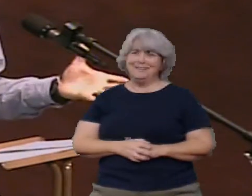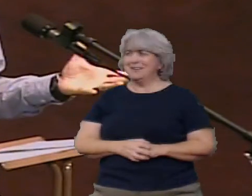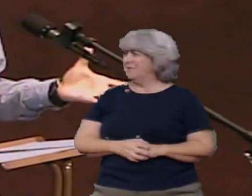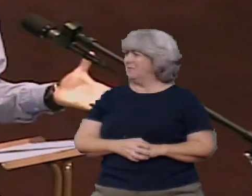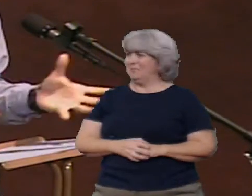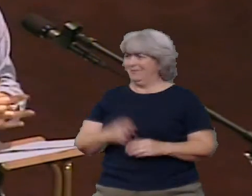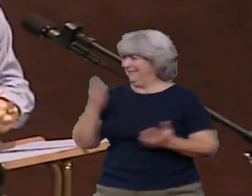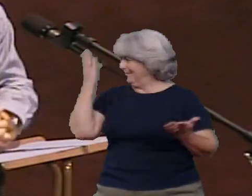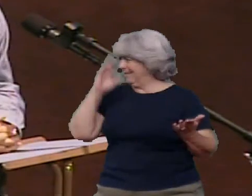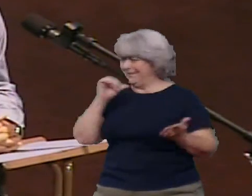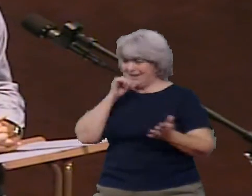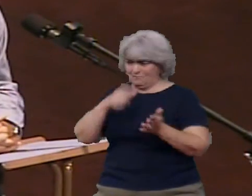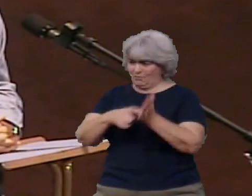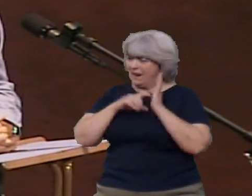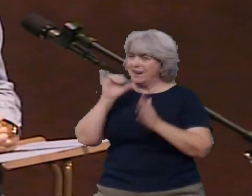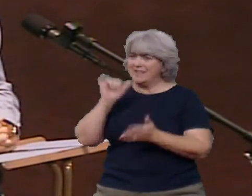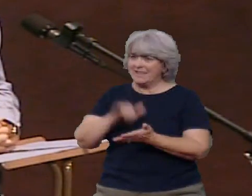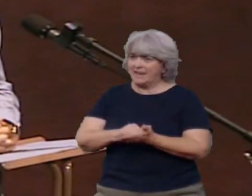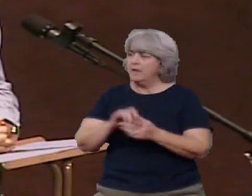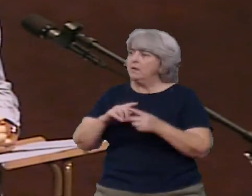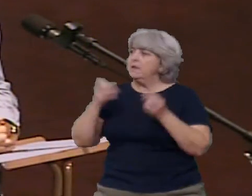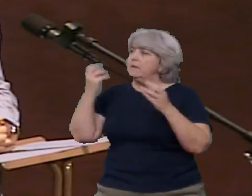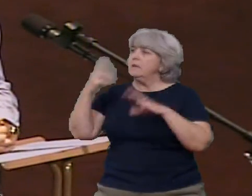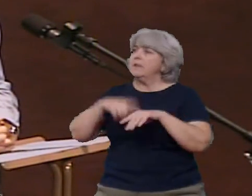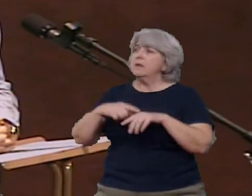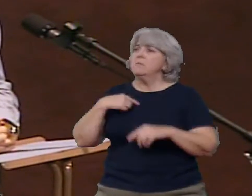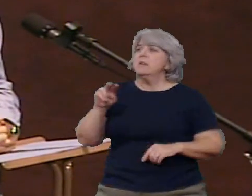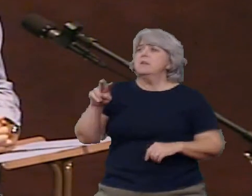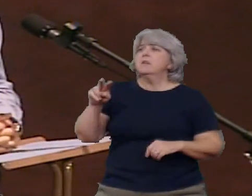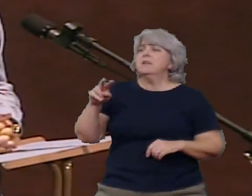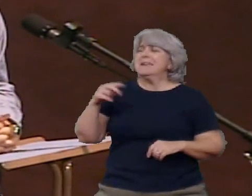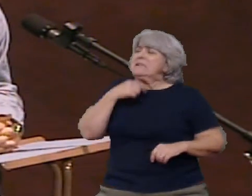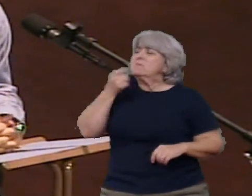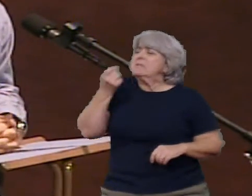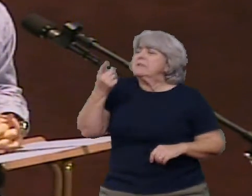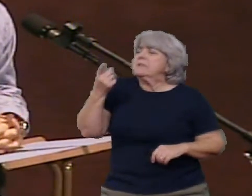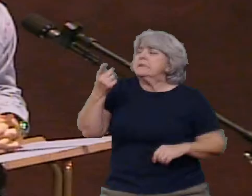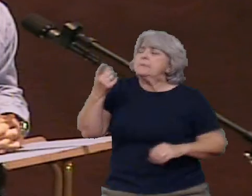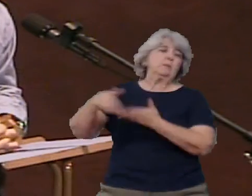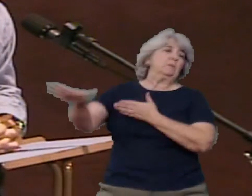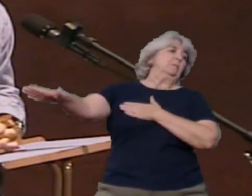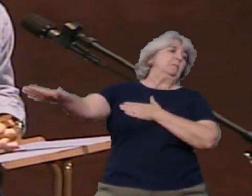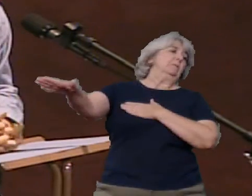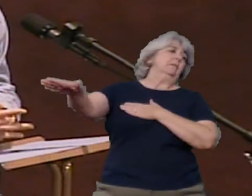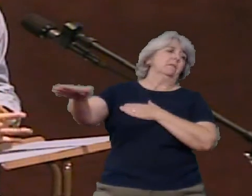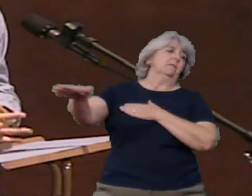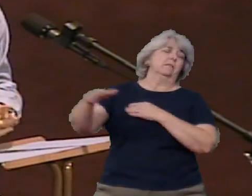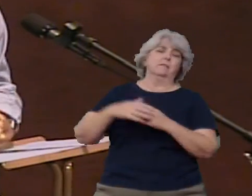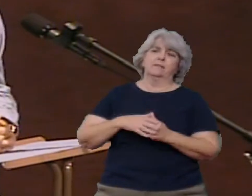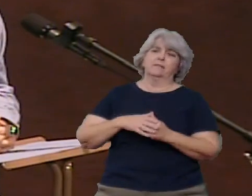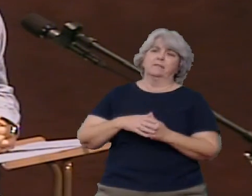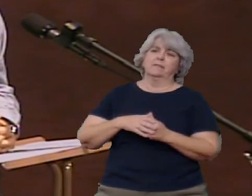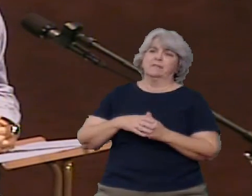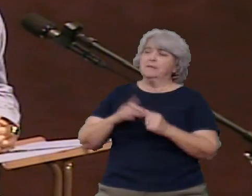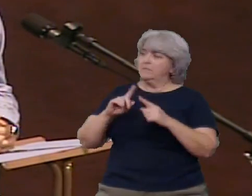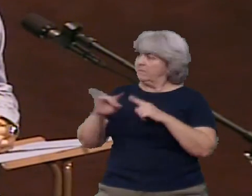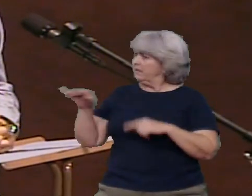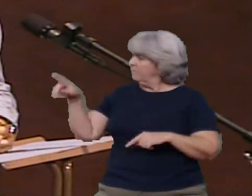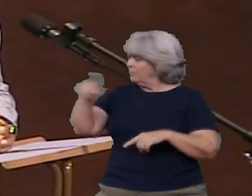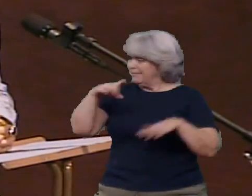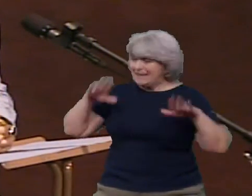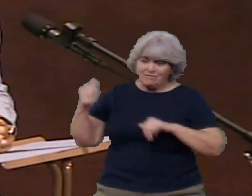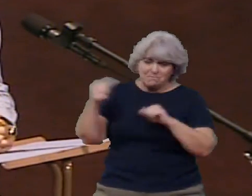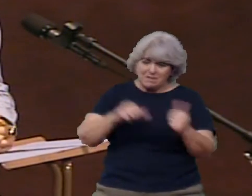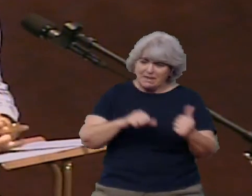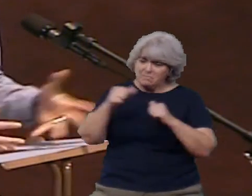times we have very simple things that keep us from our salvation, don't we? Is the gospel personal to us tonight? If you have not put on Christ in baptism, why